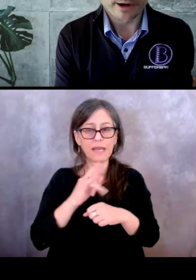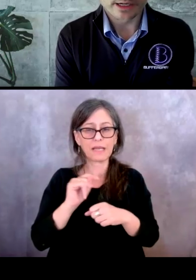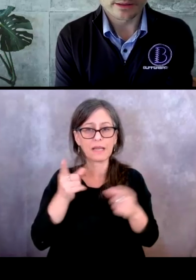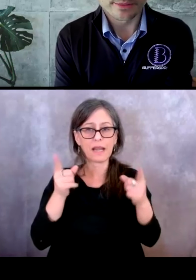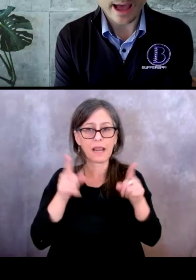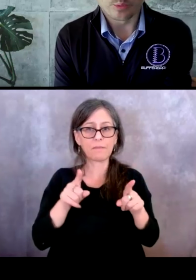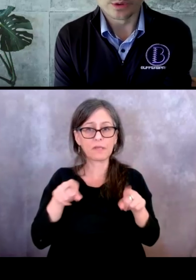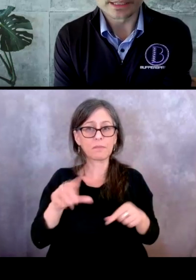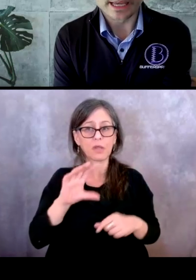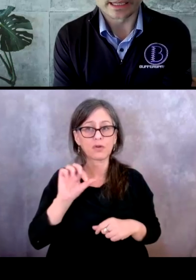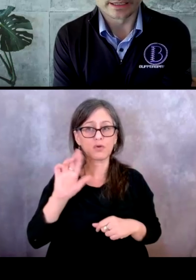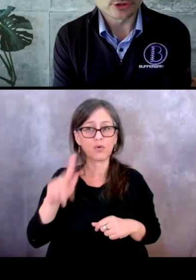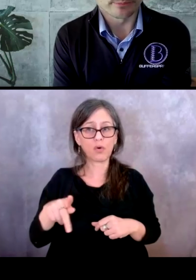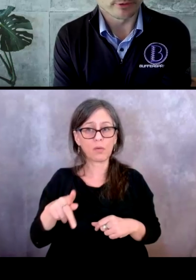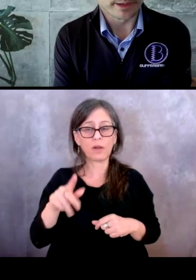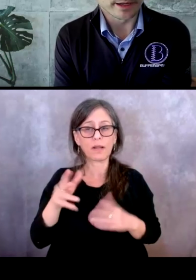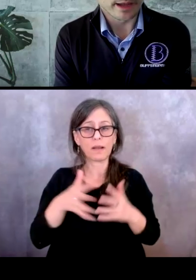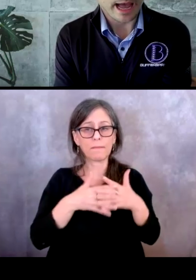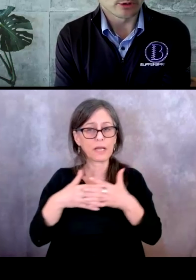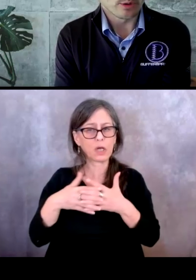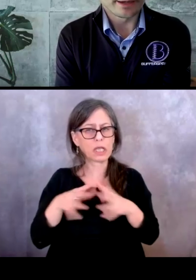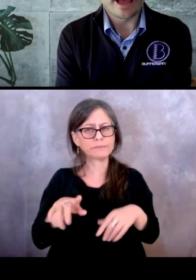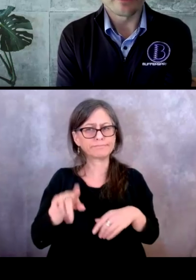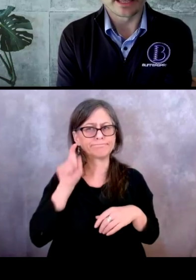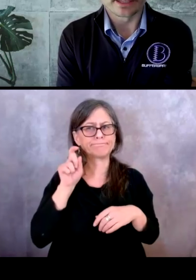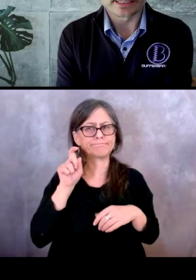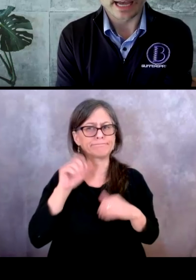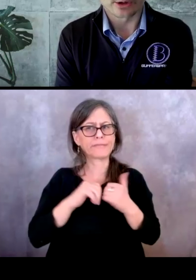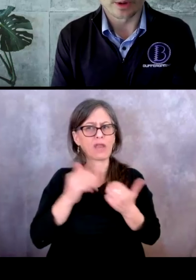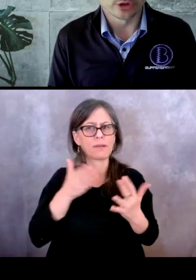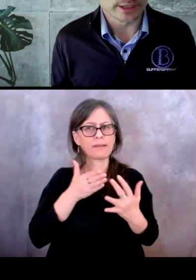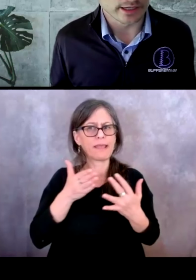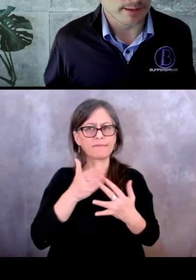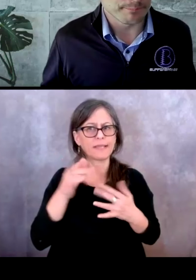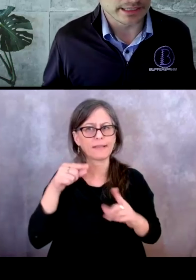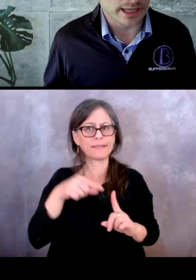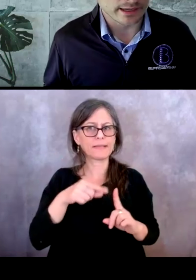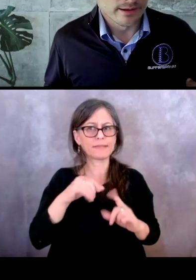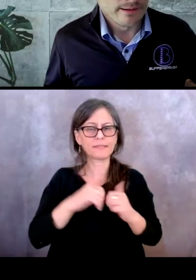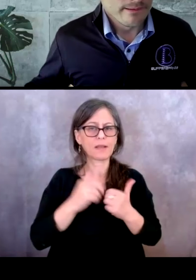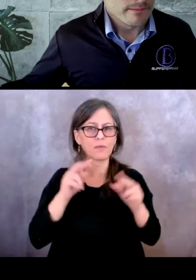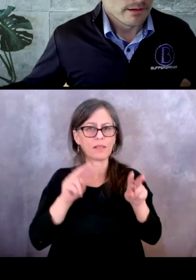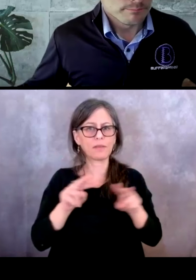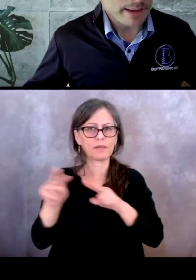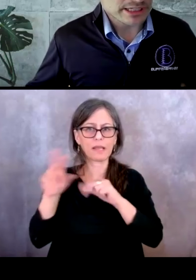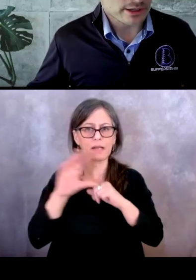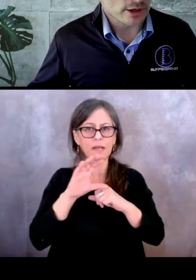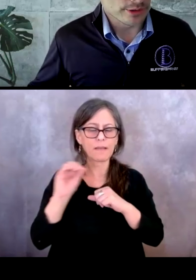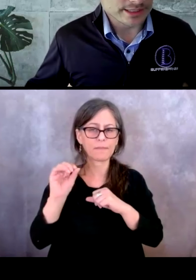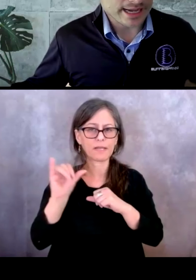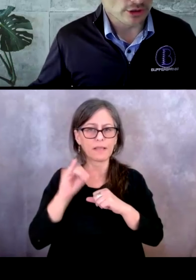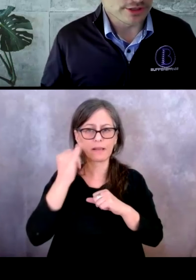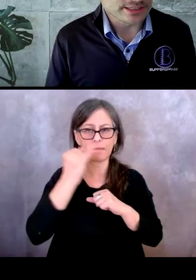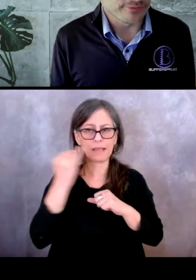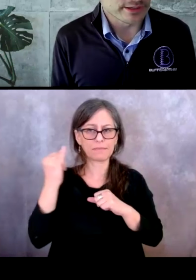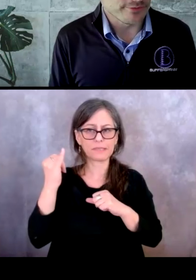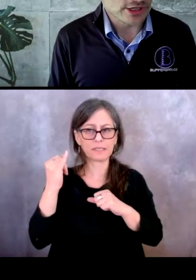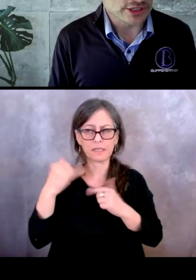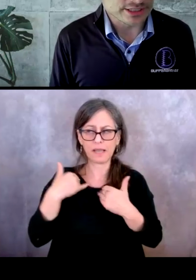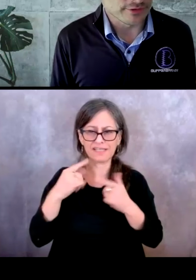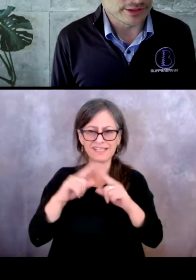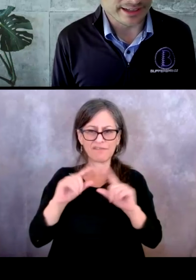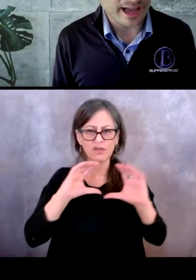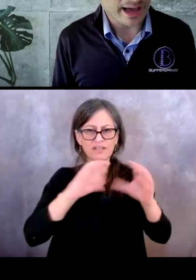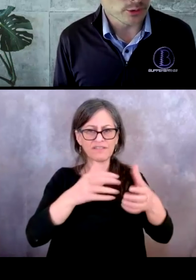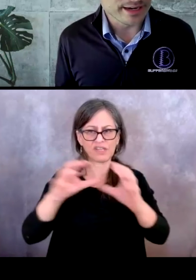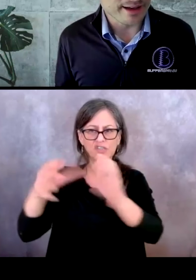corporate America, that was a conundrum for me. How do I navigate this? How do I look at a company like PepsiCo that has all these different